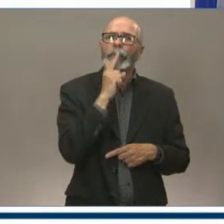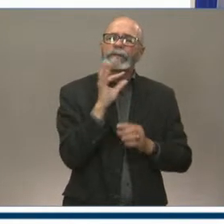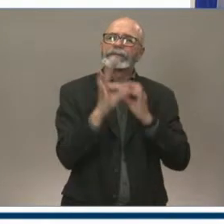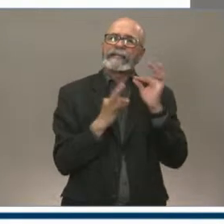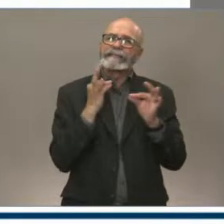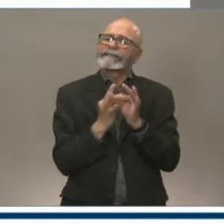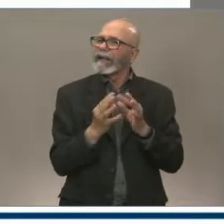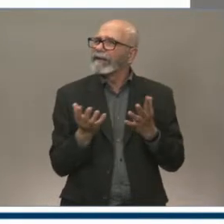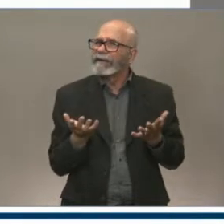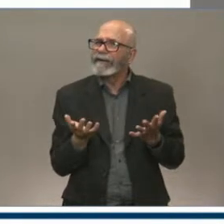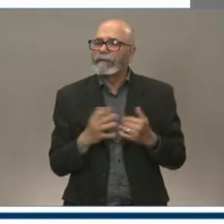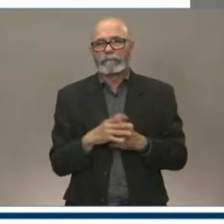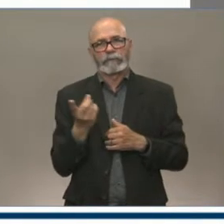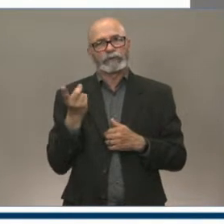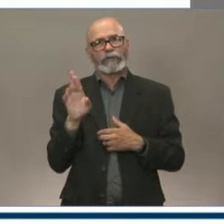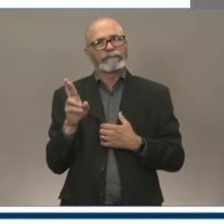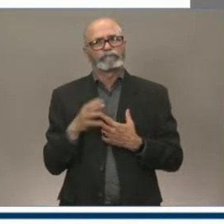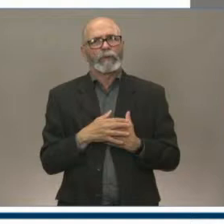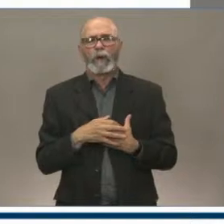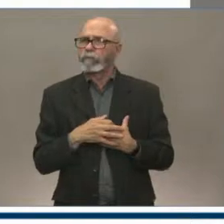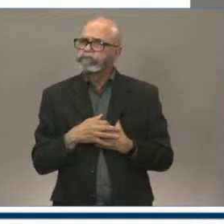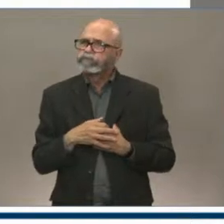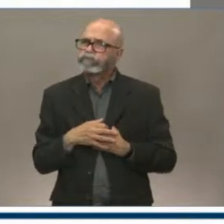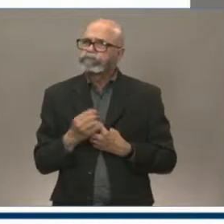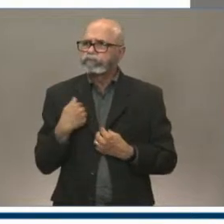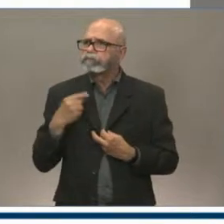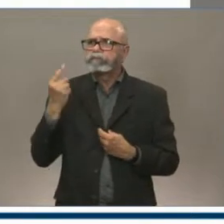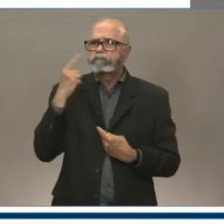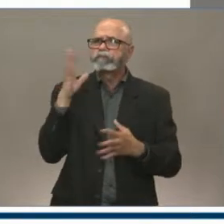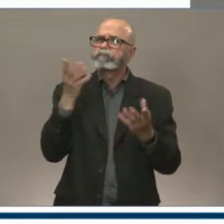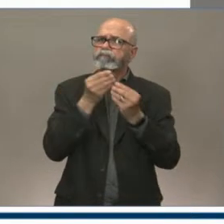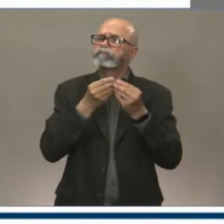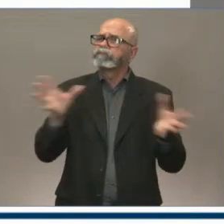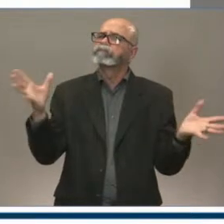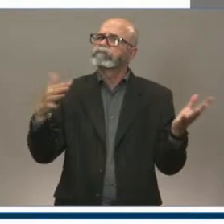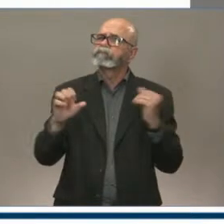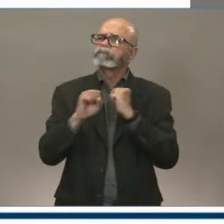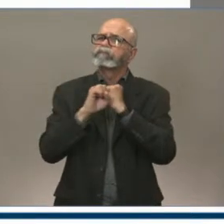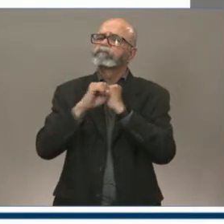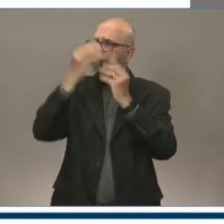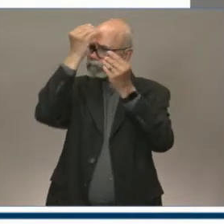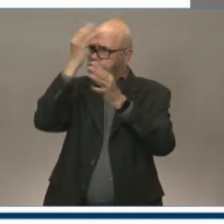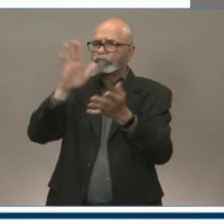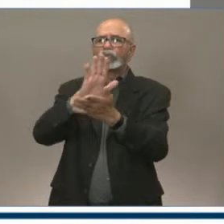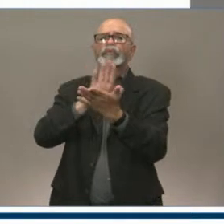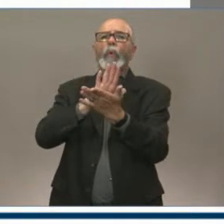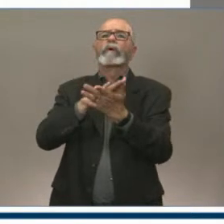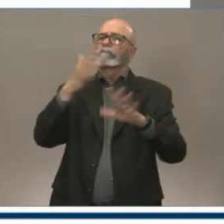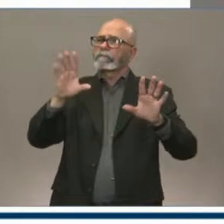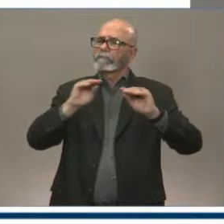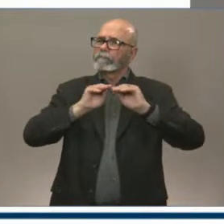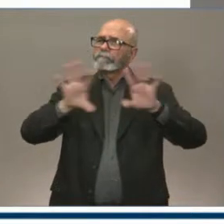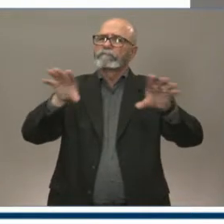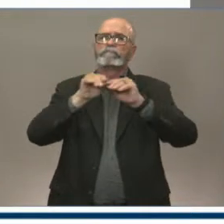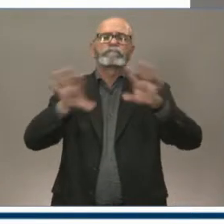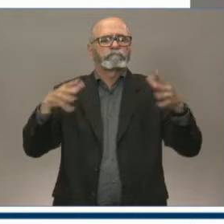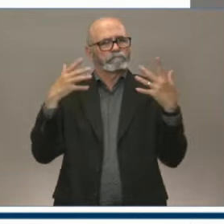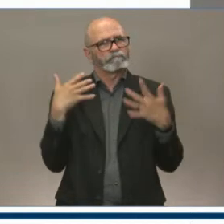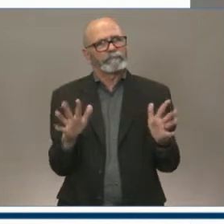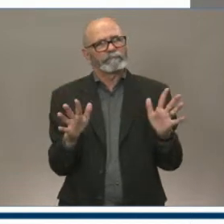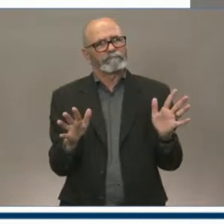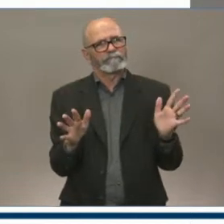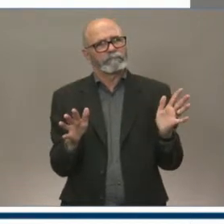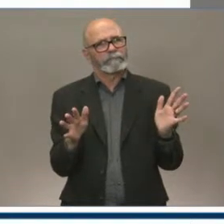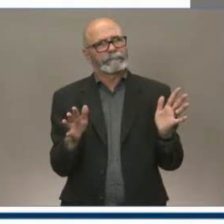aware, we're still communicating out to for different schools through their mechanisms to students and staff within the school.